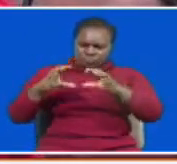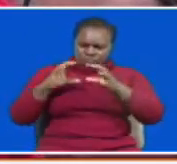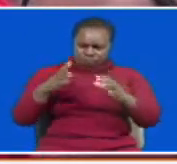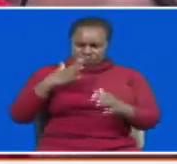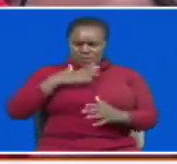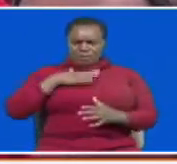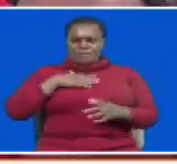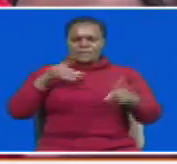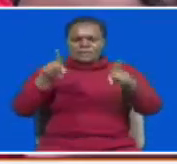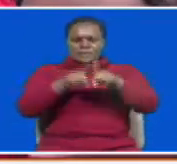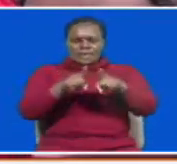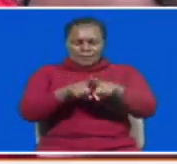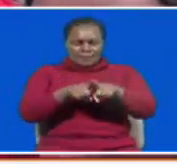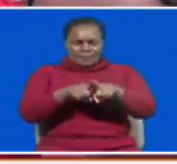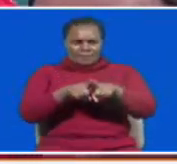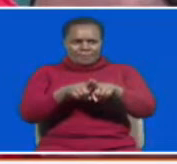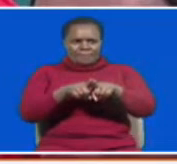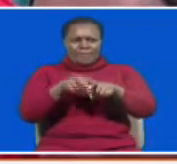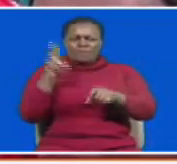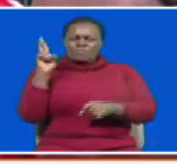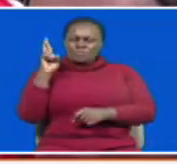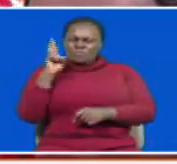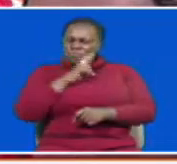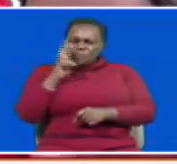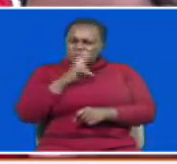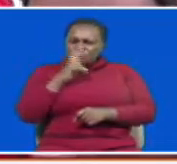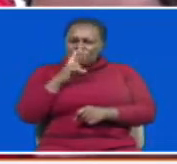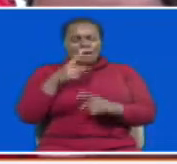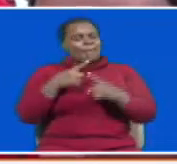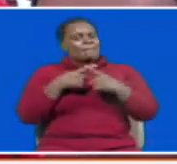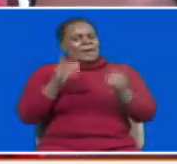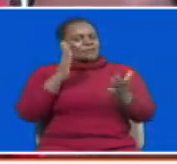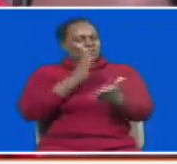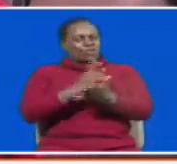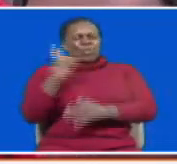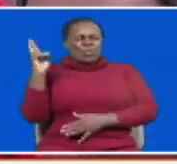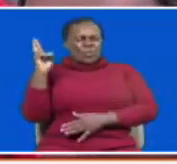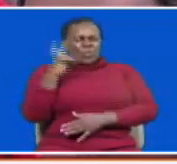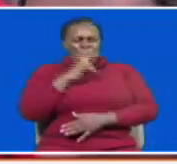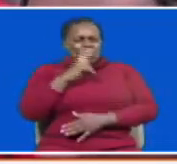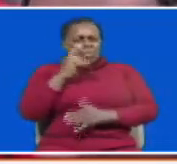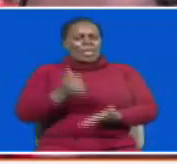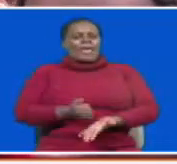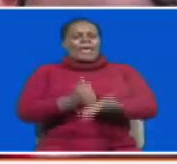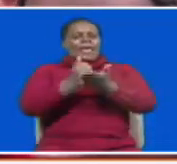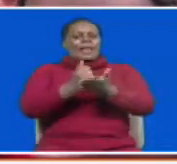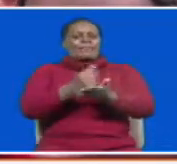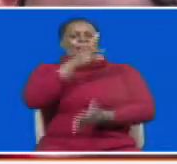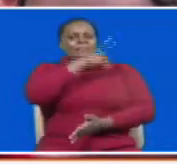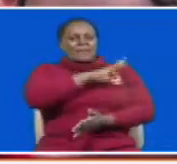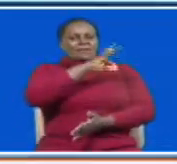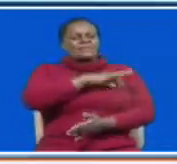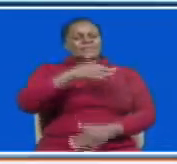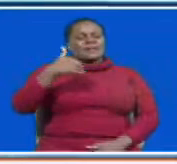sisi. Amekuwa so harsh on us. Yeah, but we see the effect of the harshness.